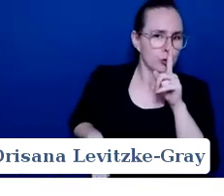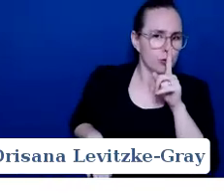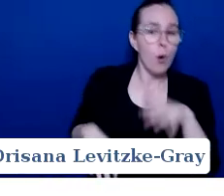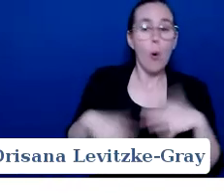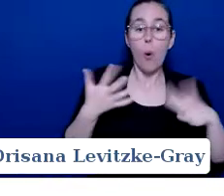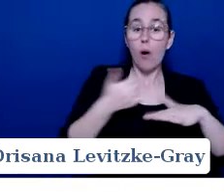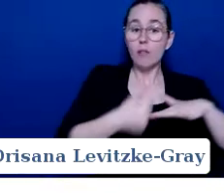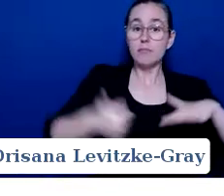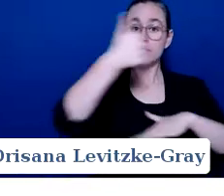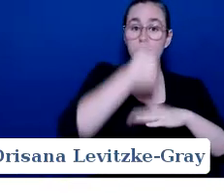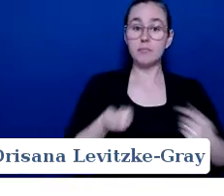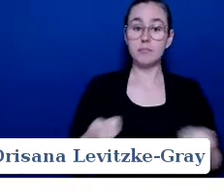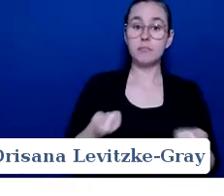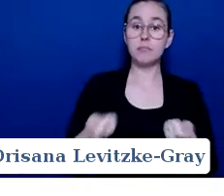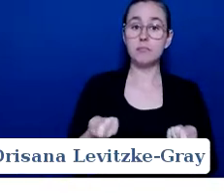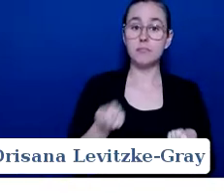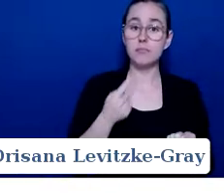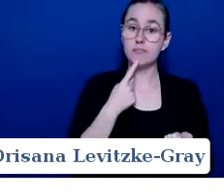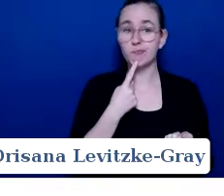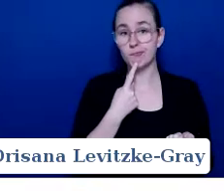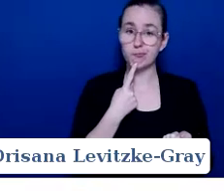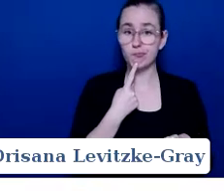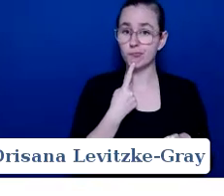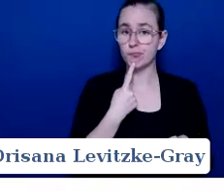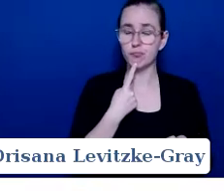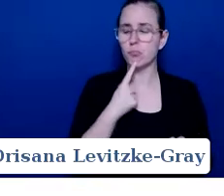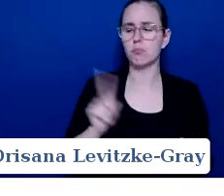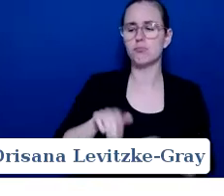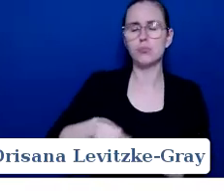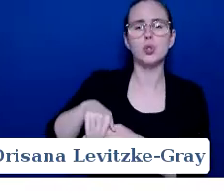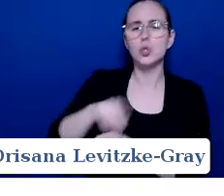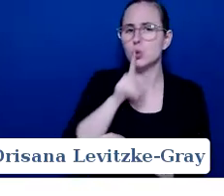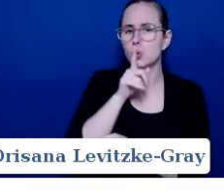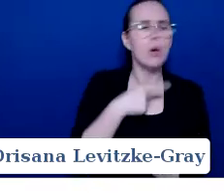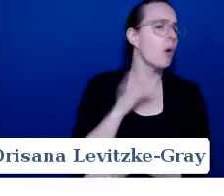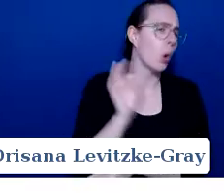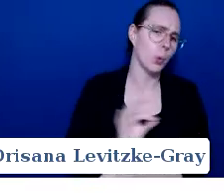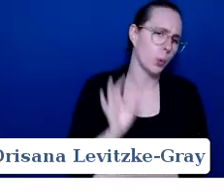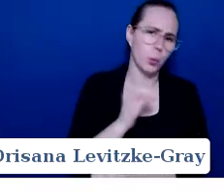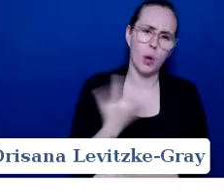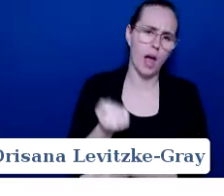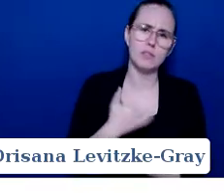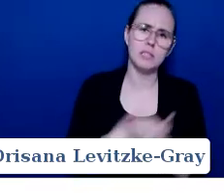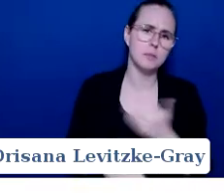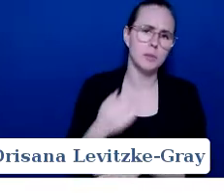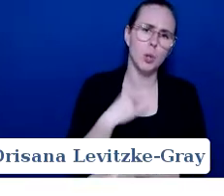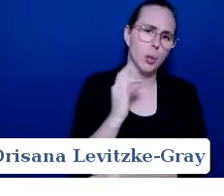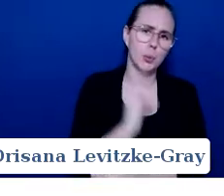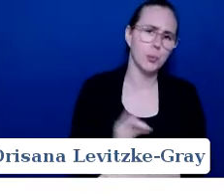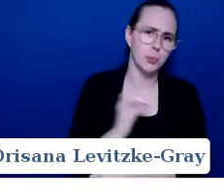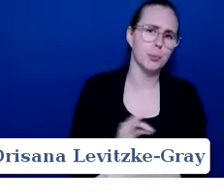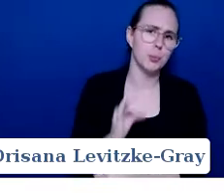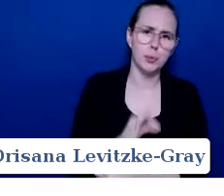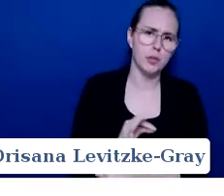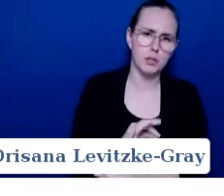they can port their own judgment whether or not there is a person with disability inside of the household. And